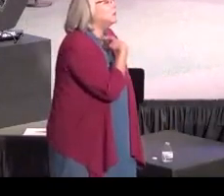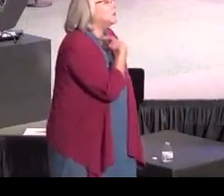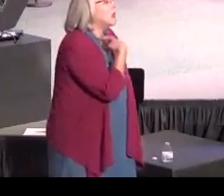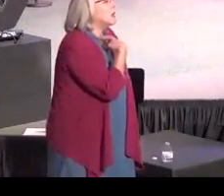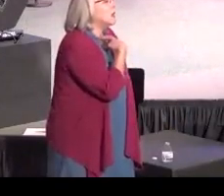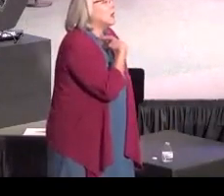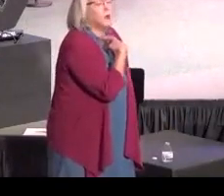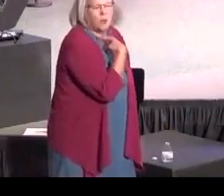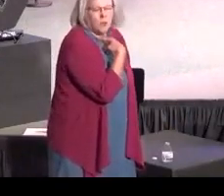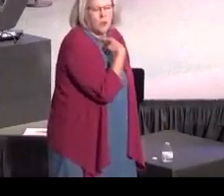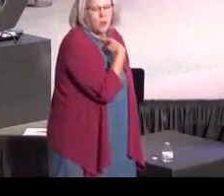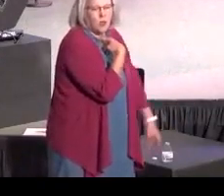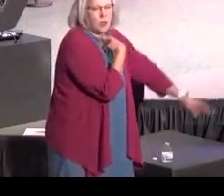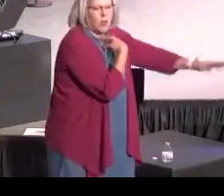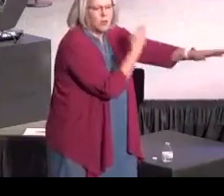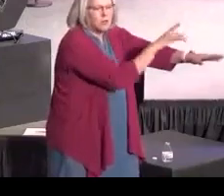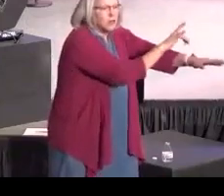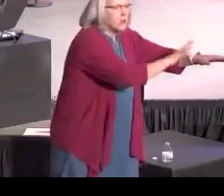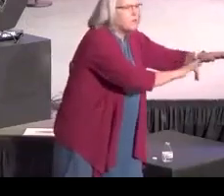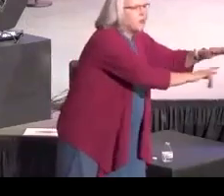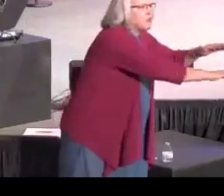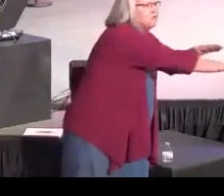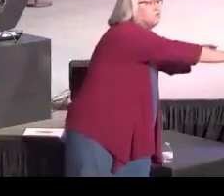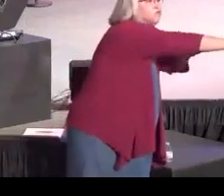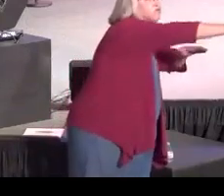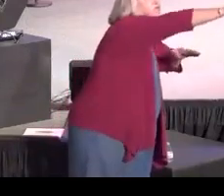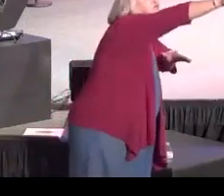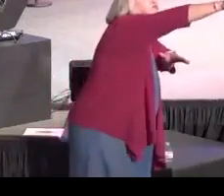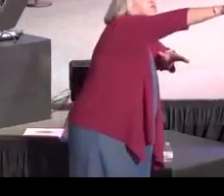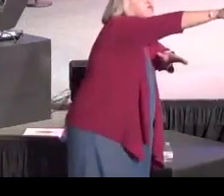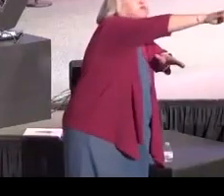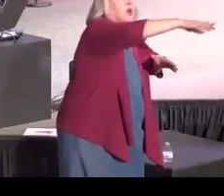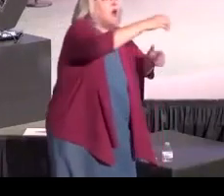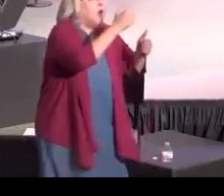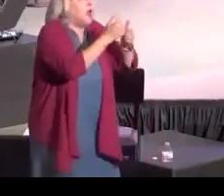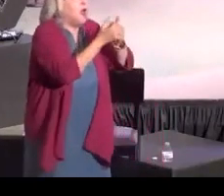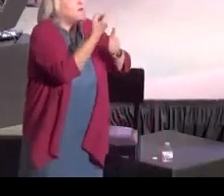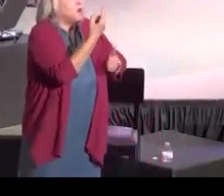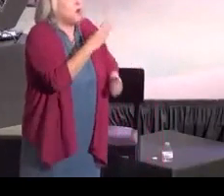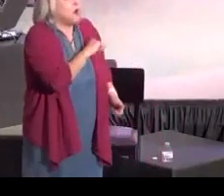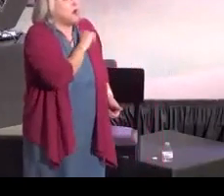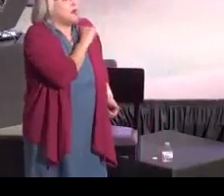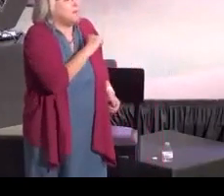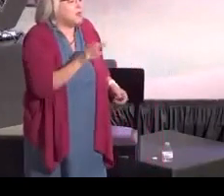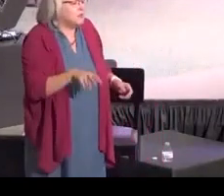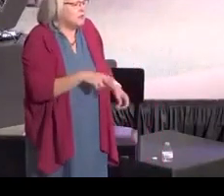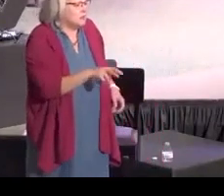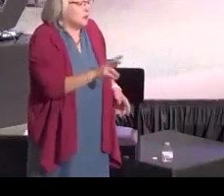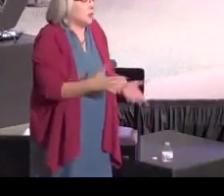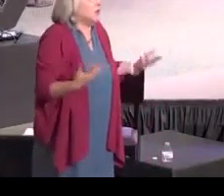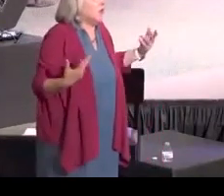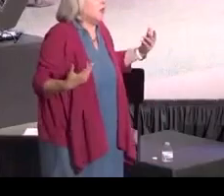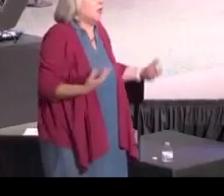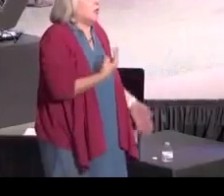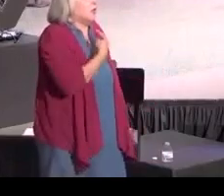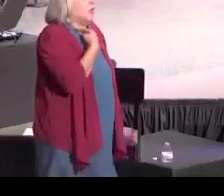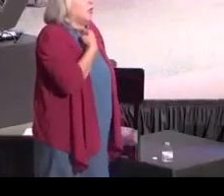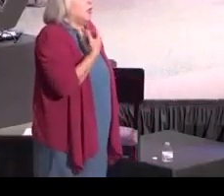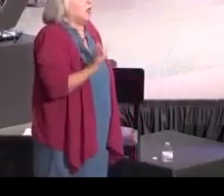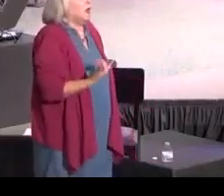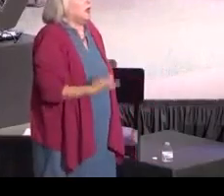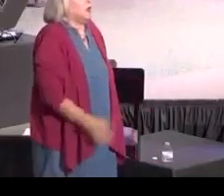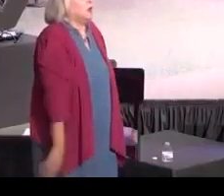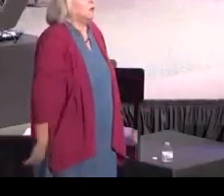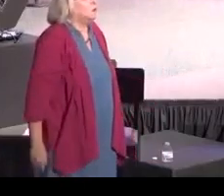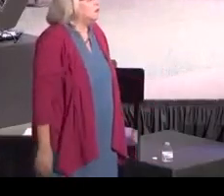on these tickets. Yes, we've raised this money to get over on this mission trip. Stop that plane. No, sir, I can't do that. We didn't